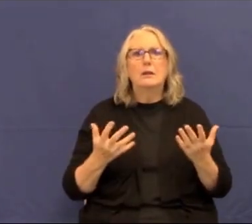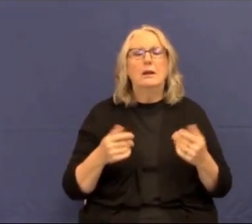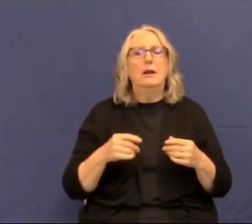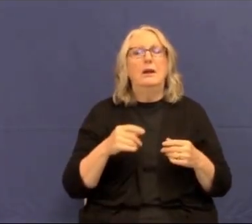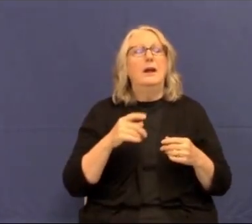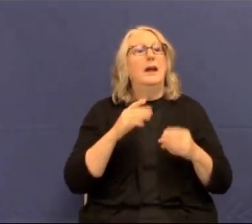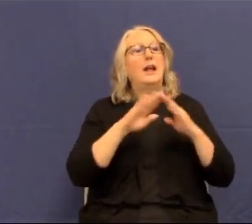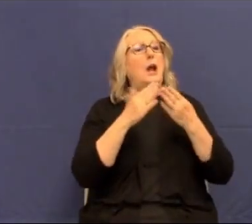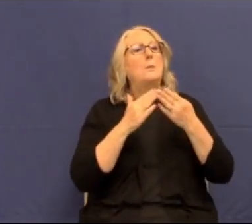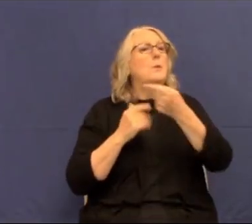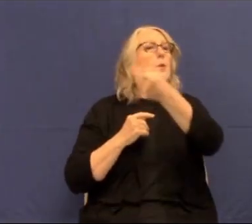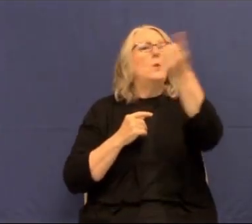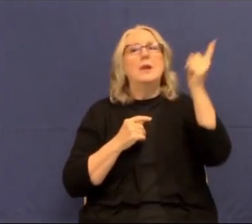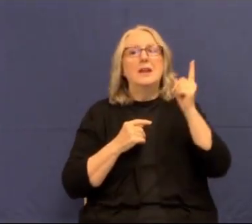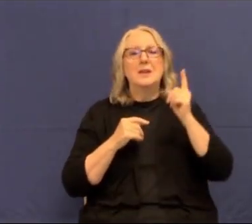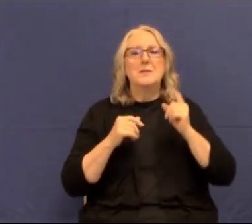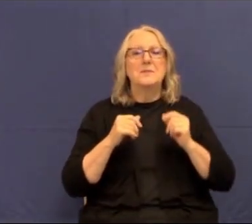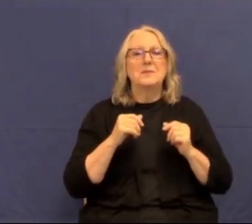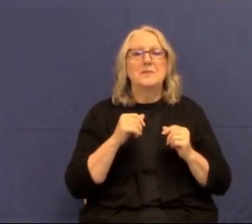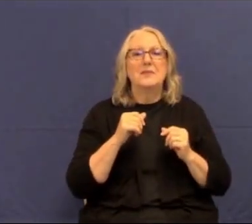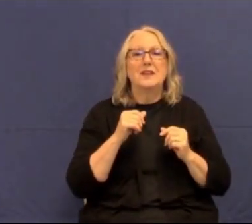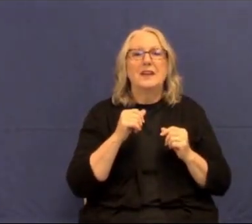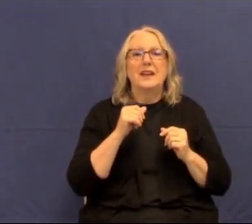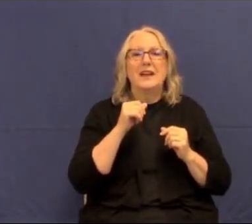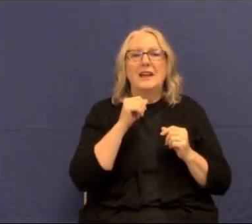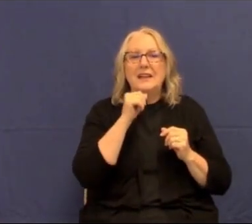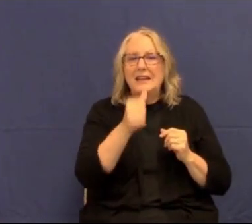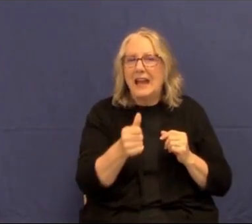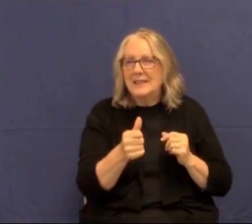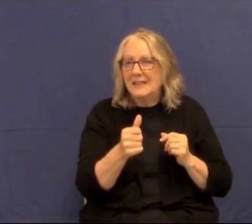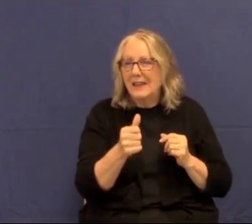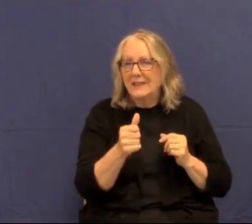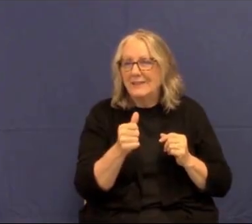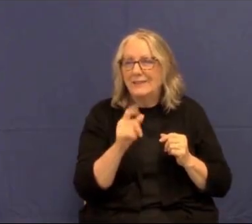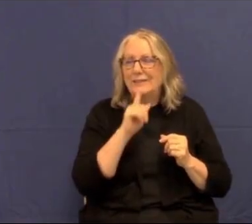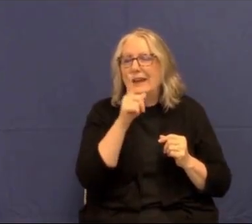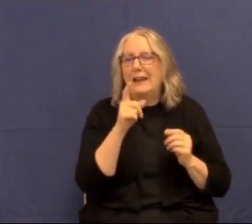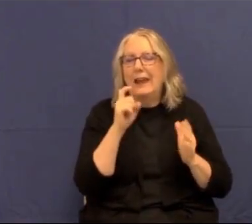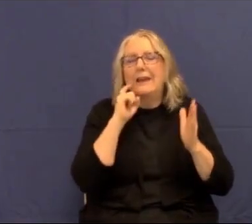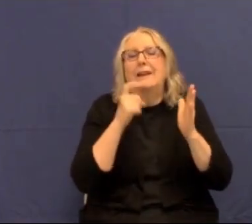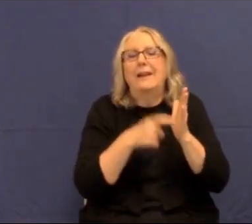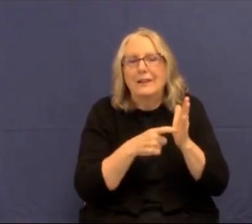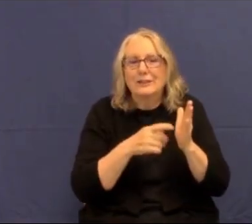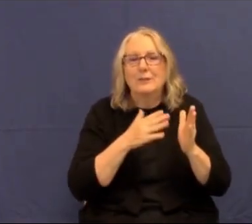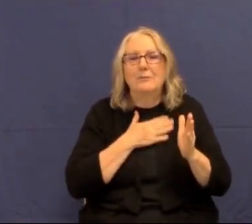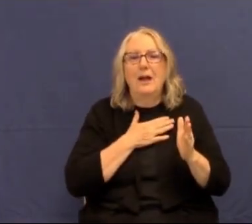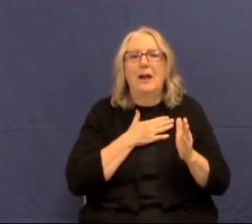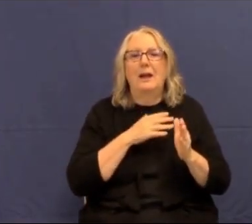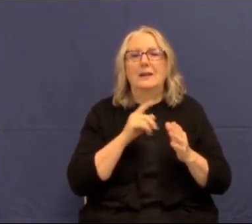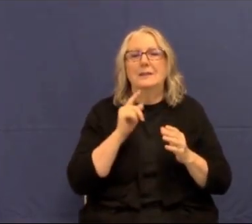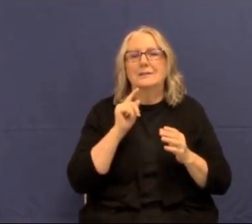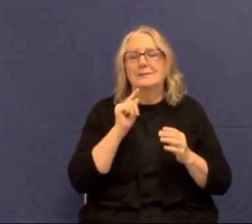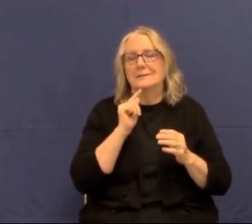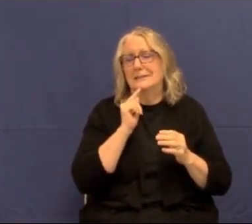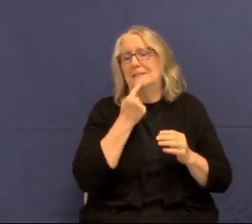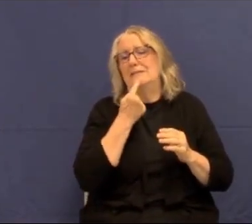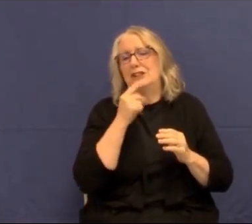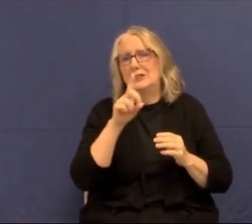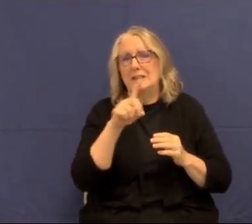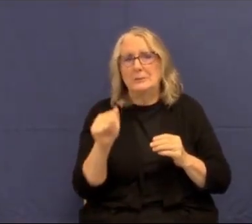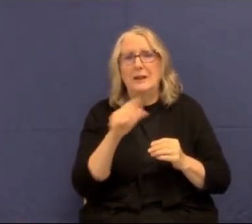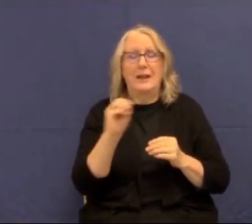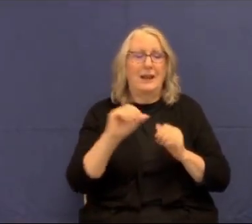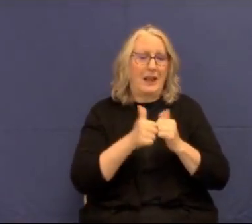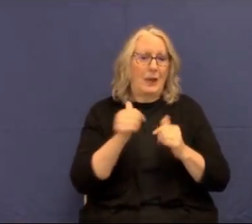that the mainstream community just doesn't quite acknowledge how severe my disability is and how well it